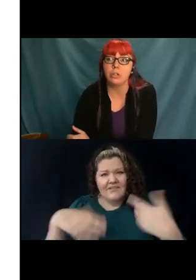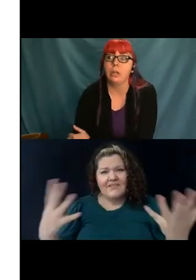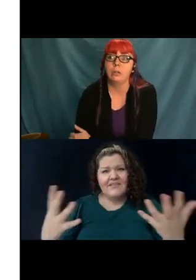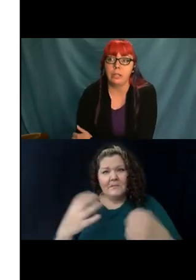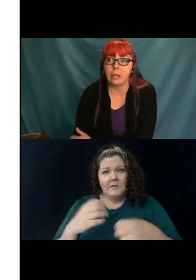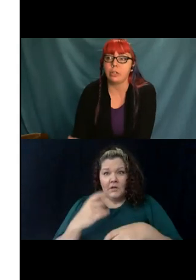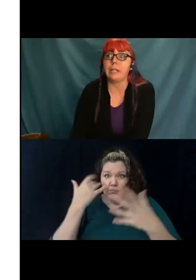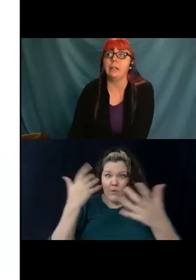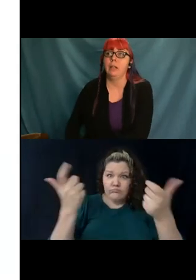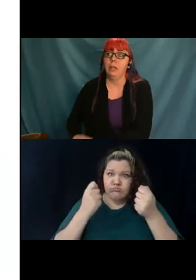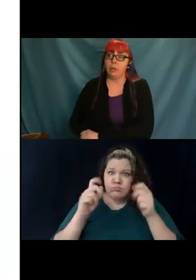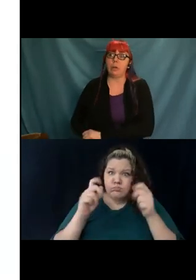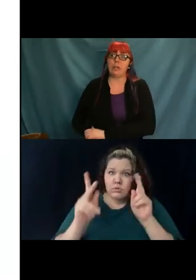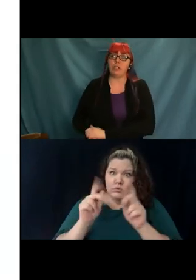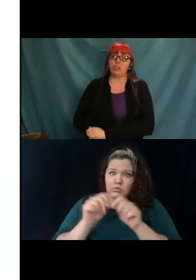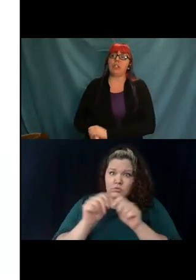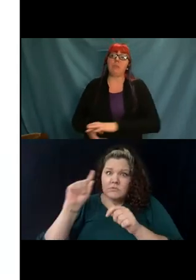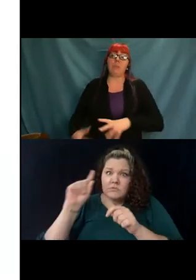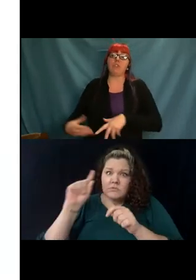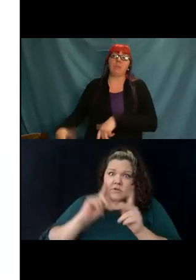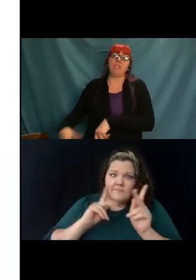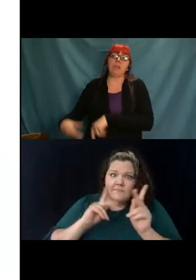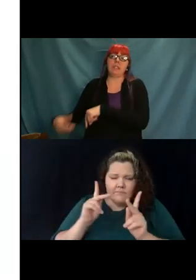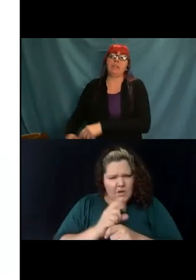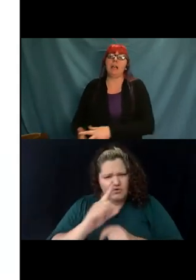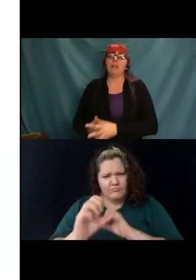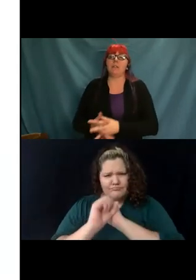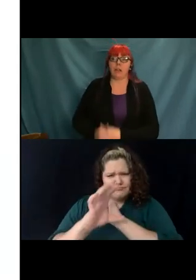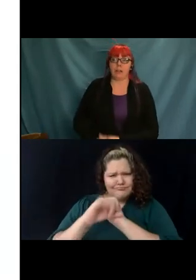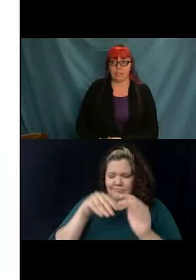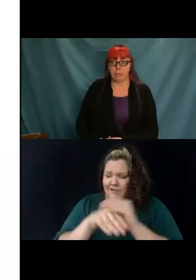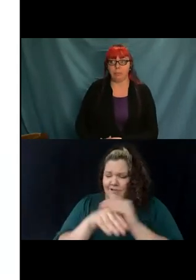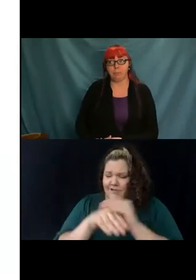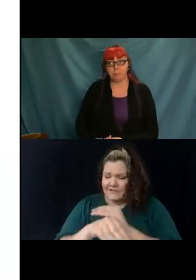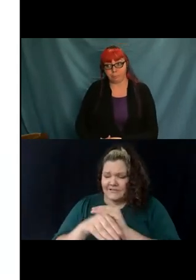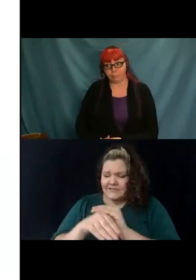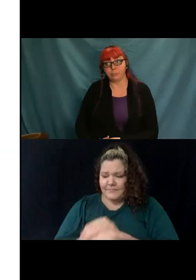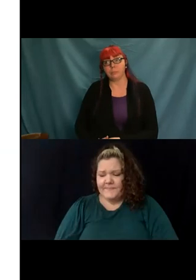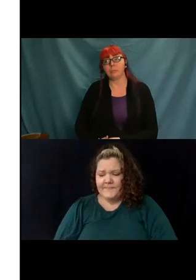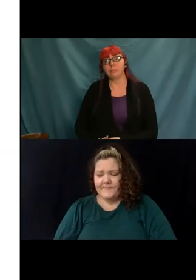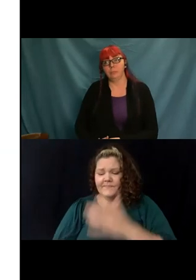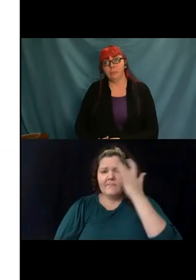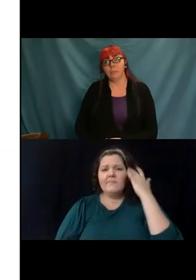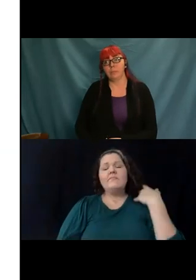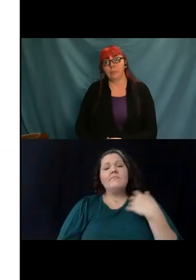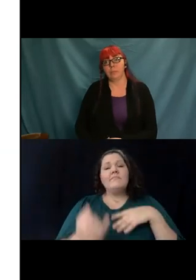page, click on your link. You want to make sure that the promotional materials themselves are accessible.